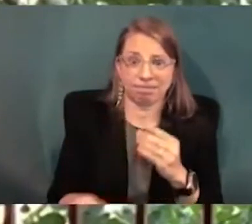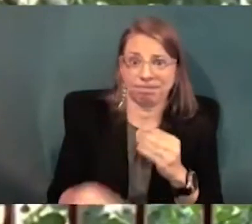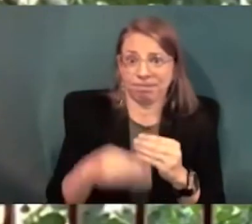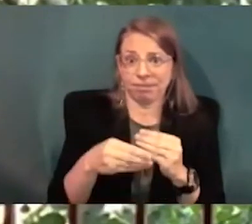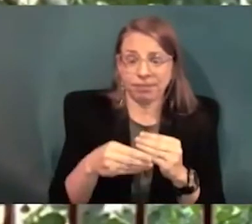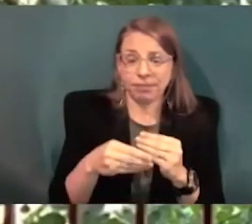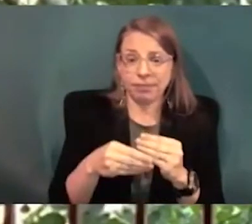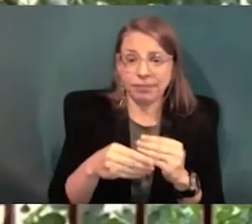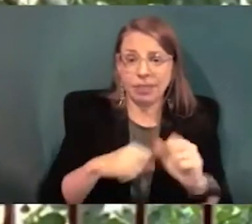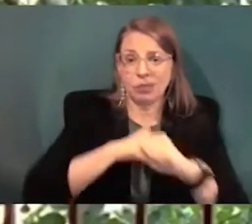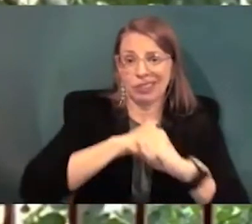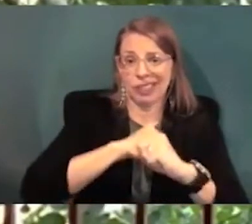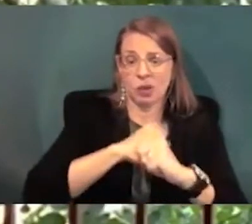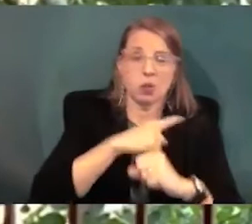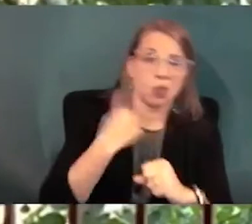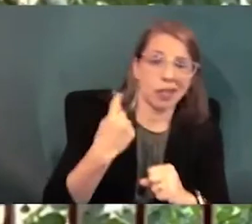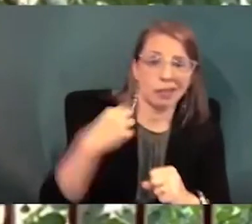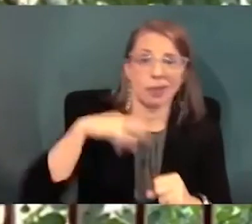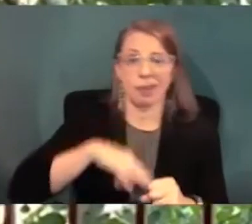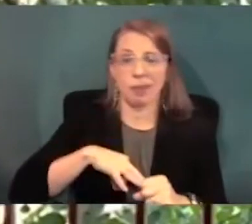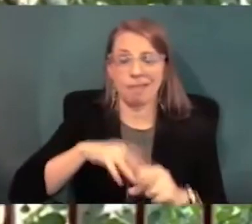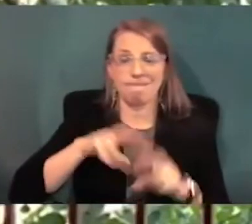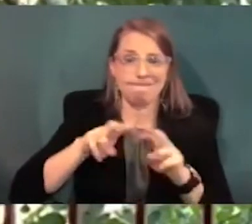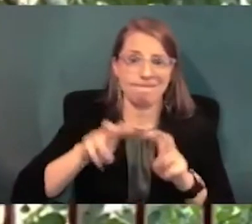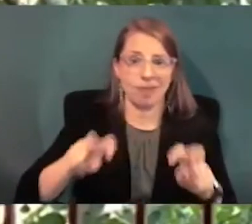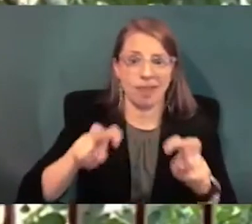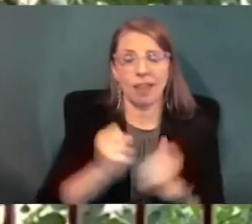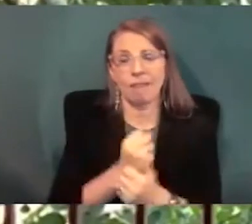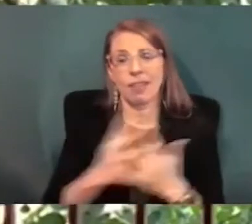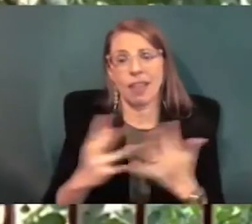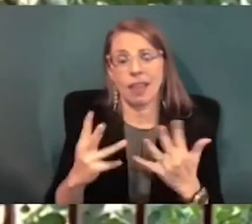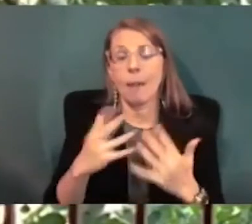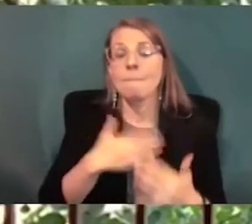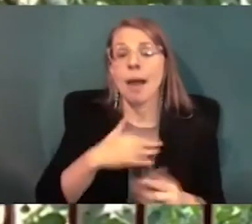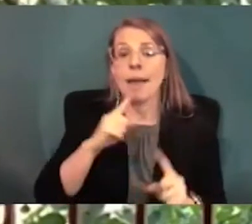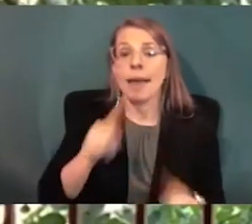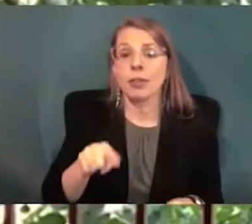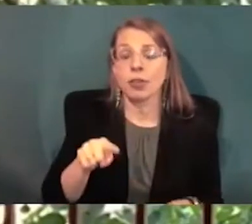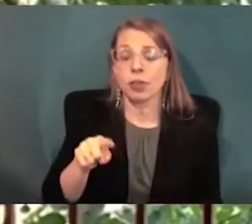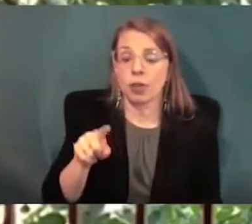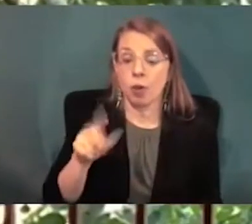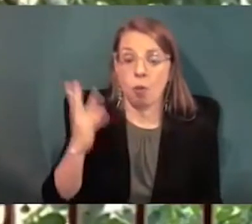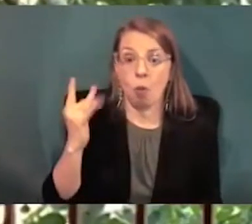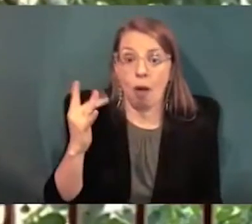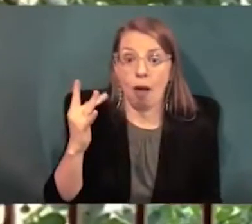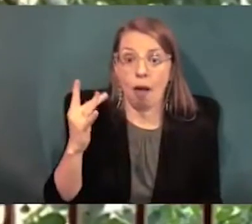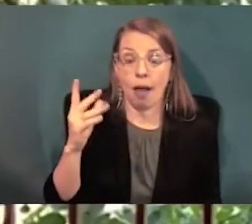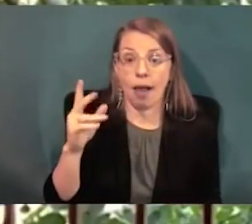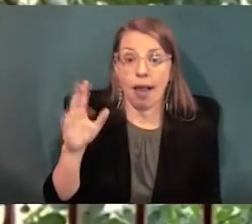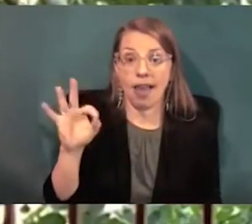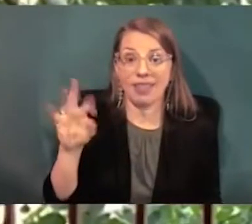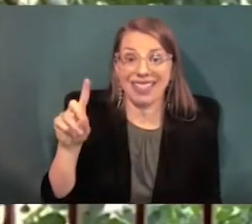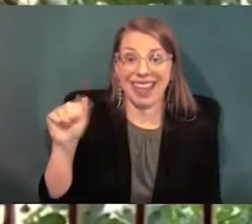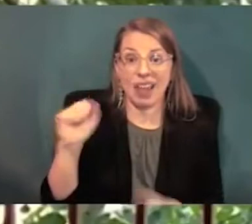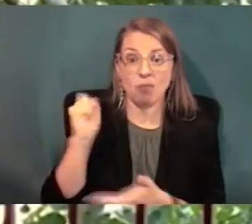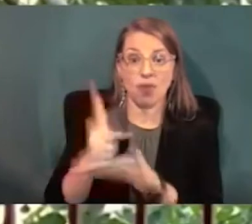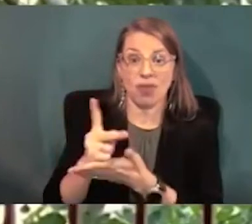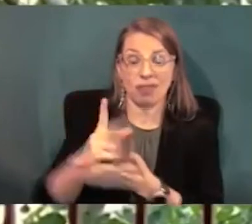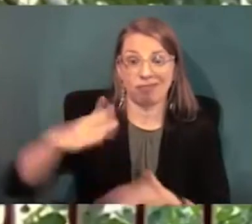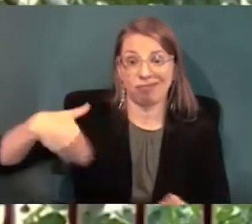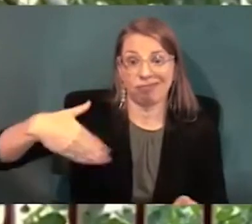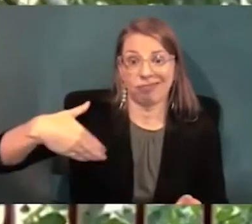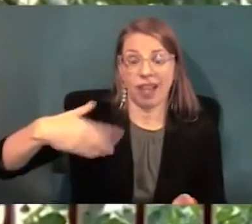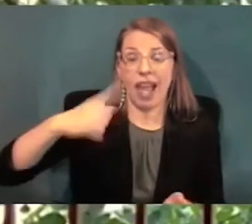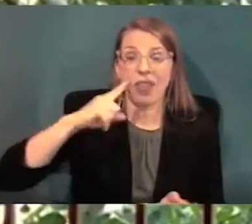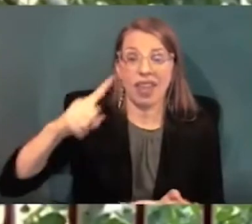and benefit of everything from there. And my answer to the why is there not approval yet, I think that's just built